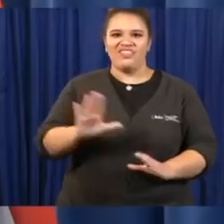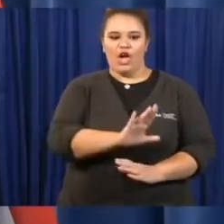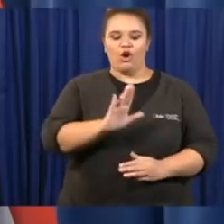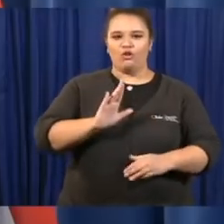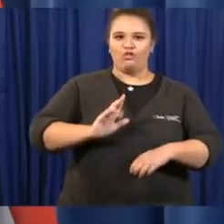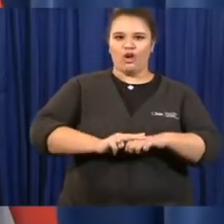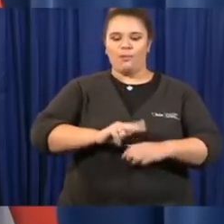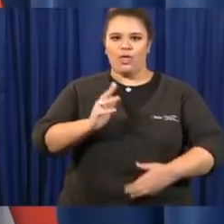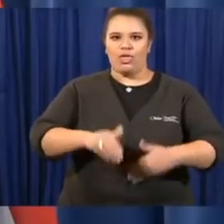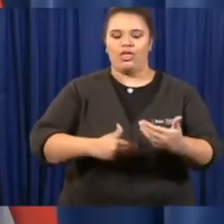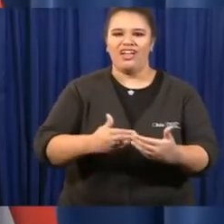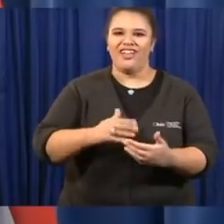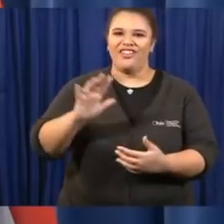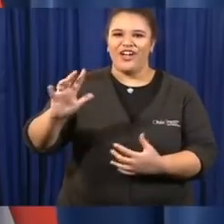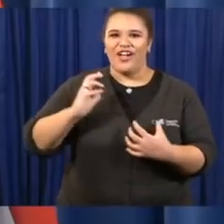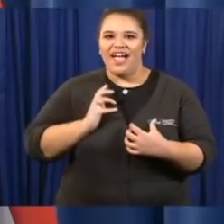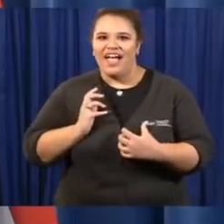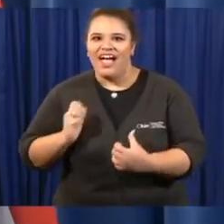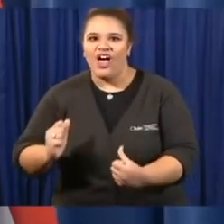education, health,